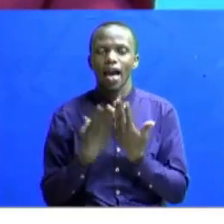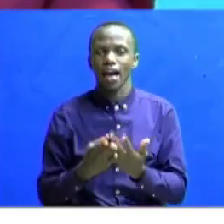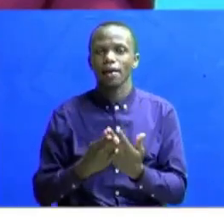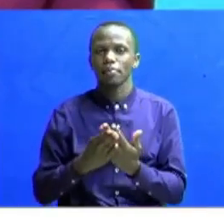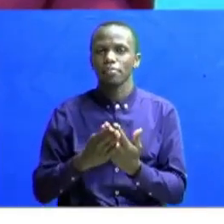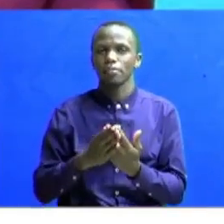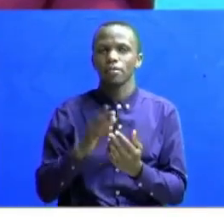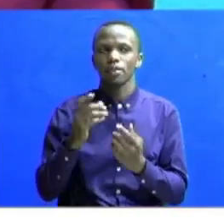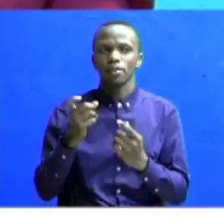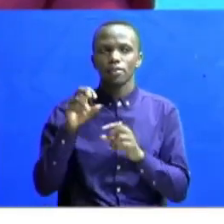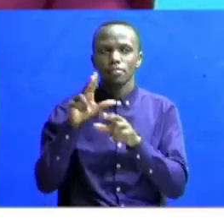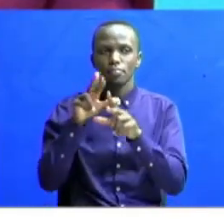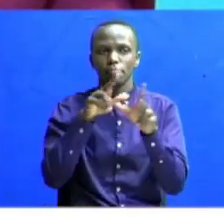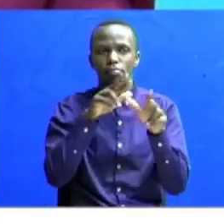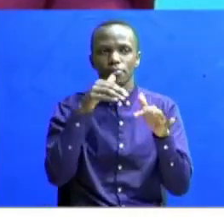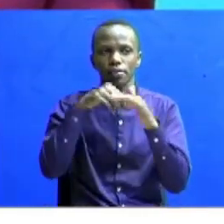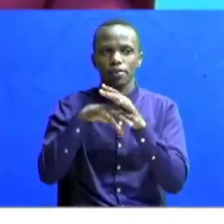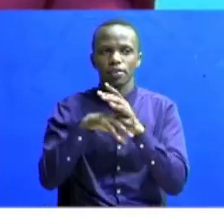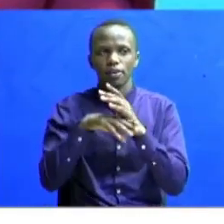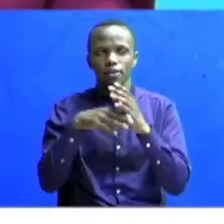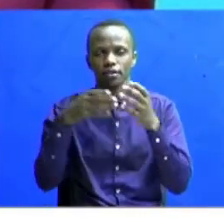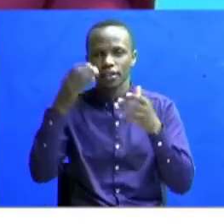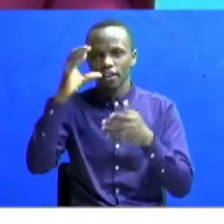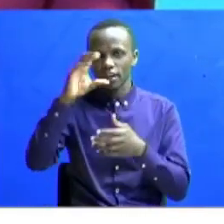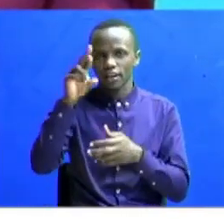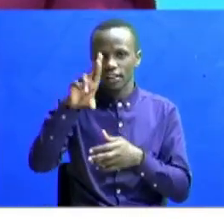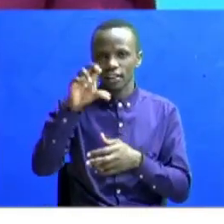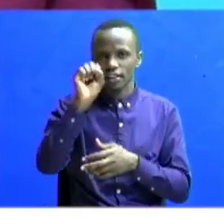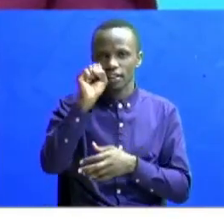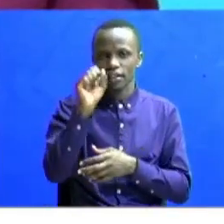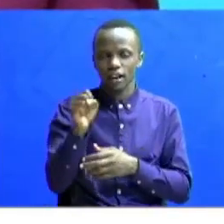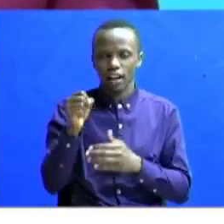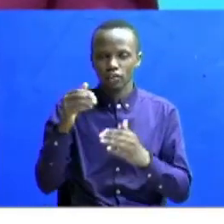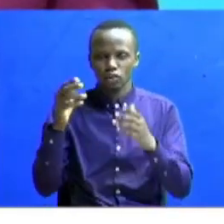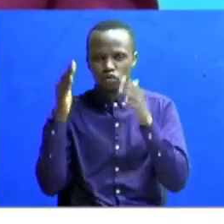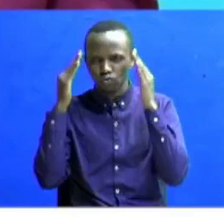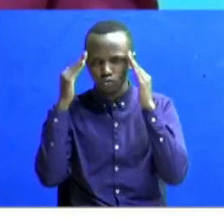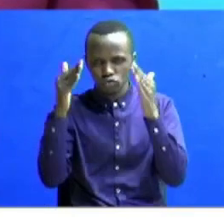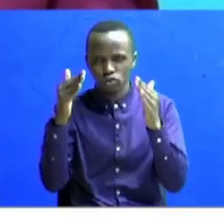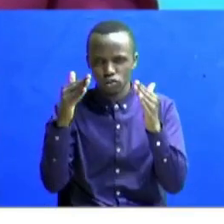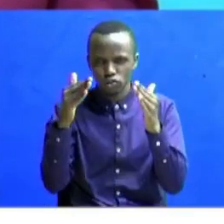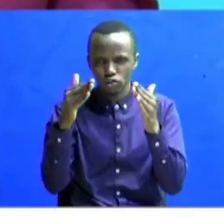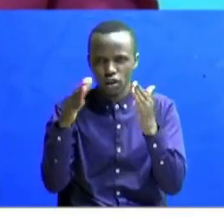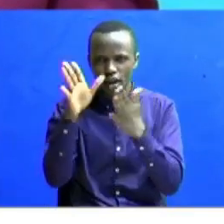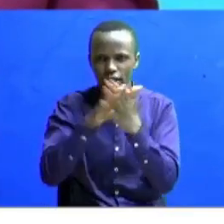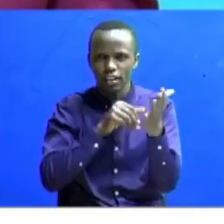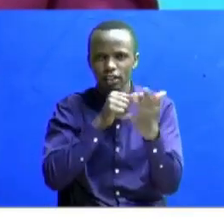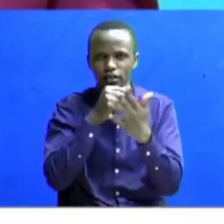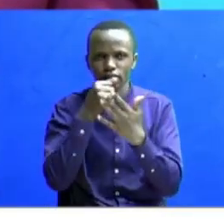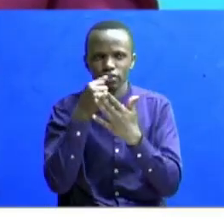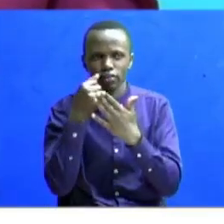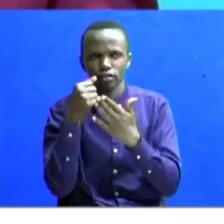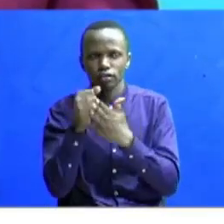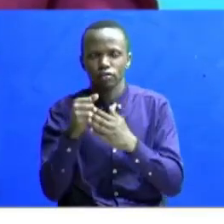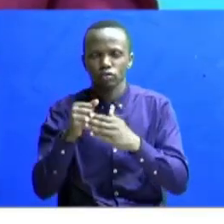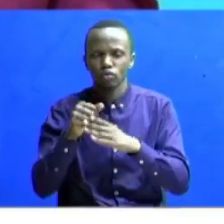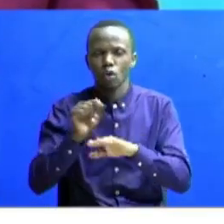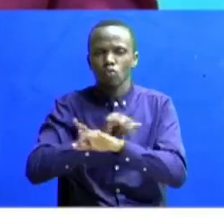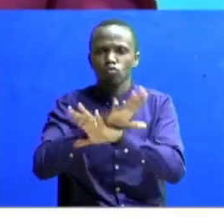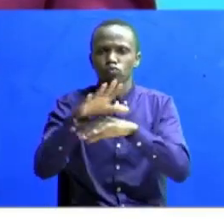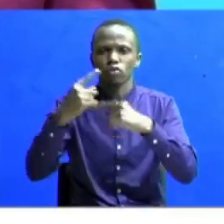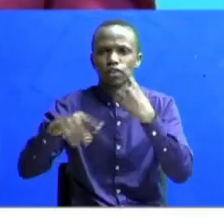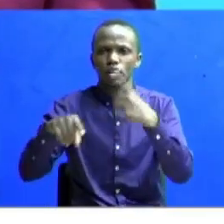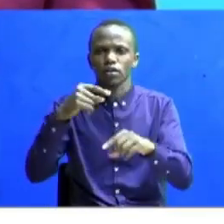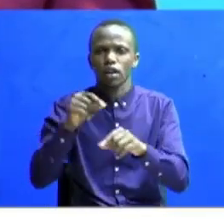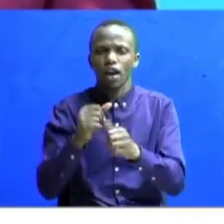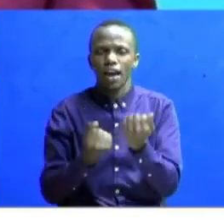came into his crash helmet, which disrupted his concentration, costing him to time at the World Rally Championship Safari